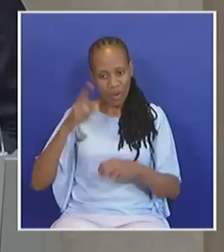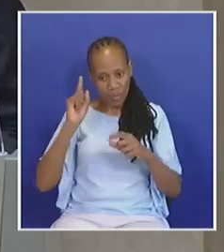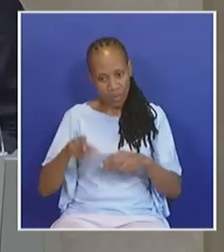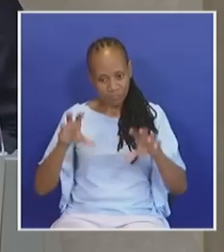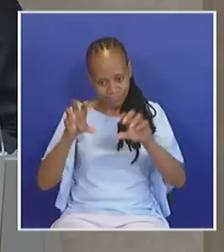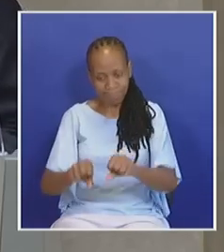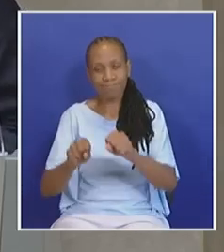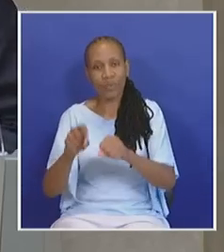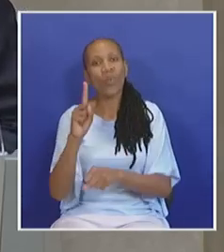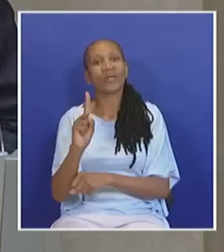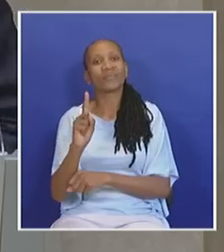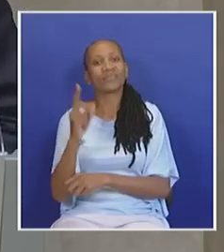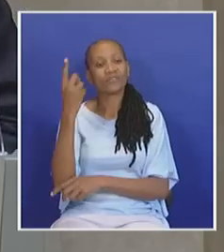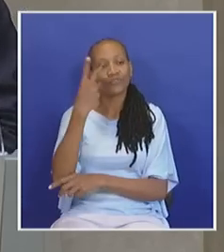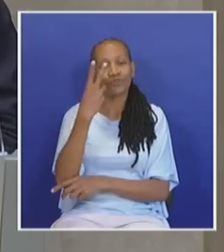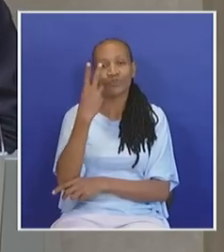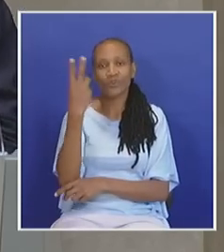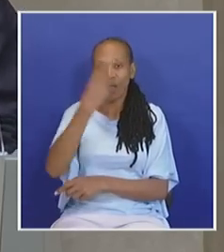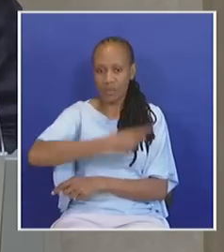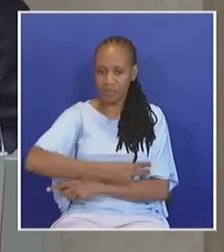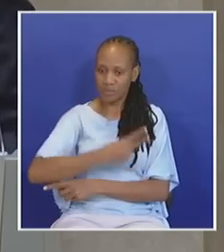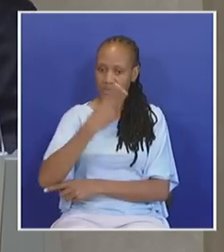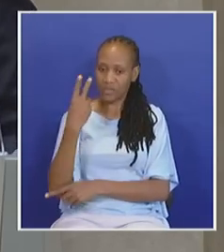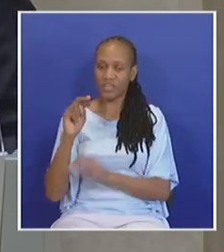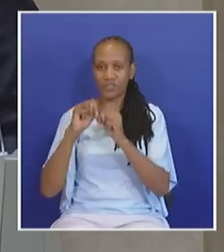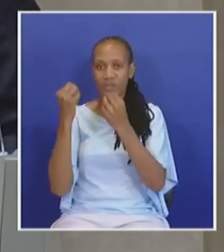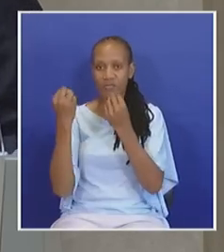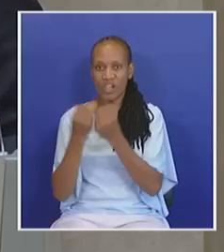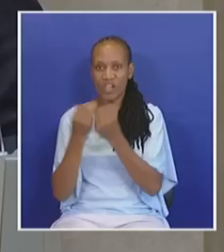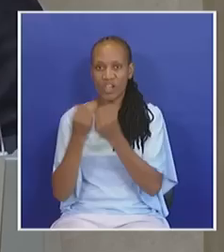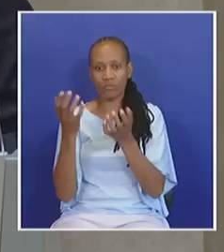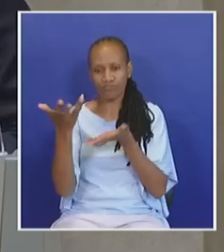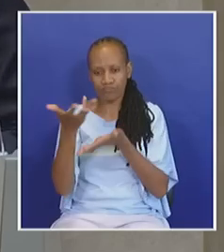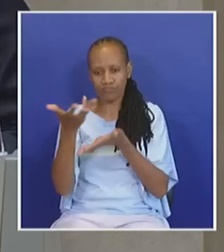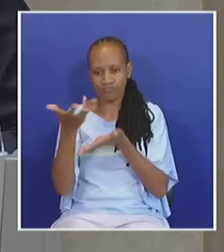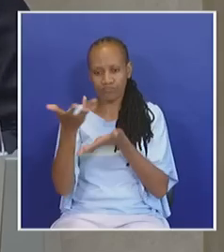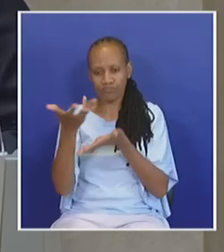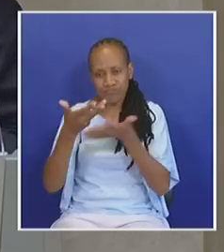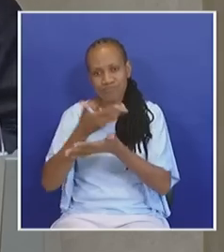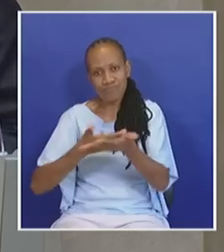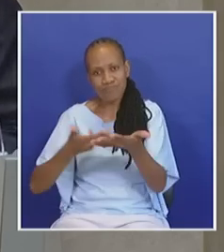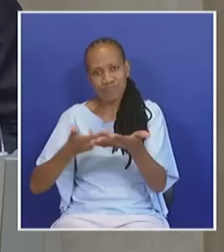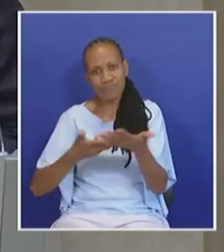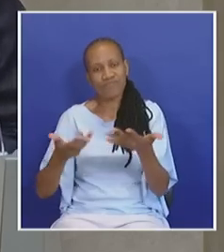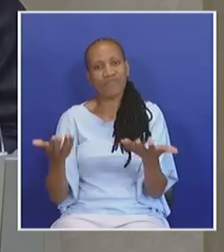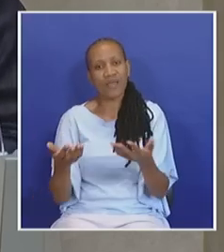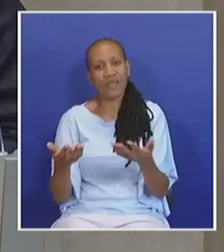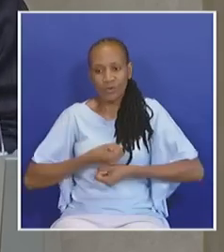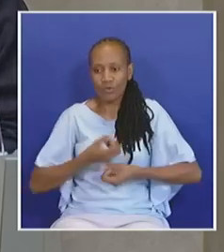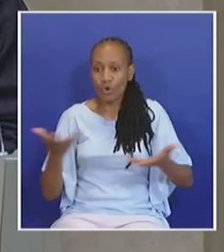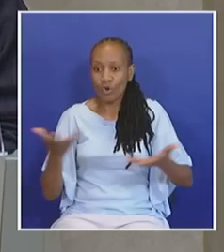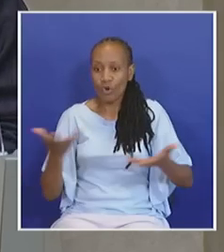a two-day high-level national consultative dialogue and launch an